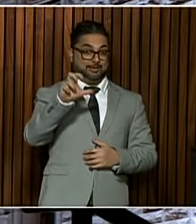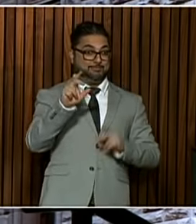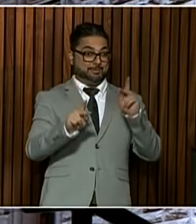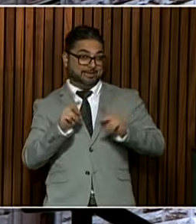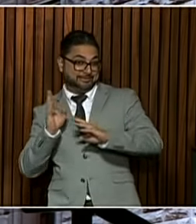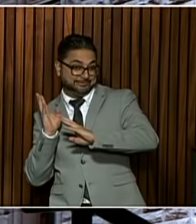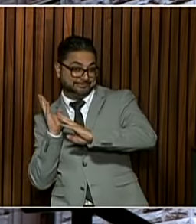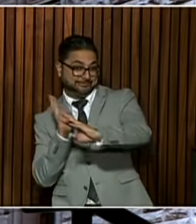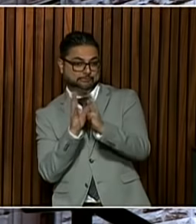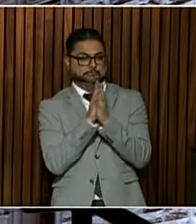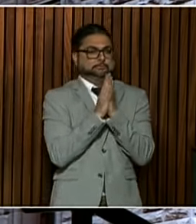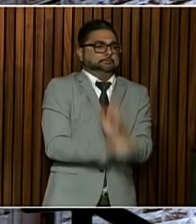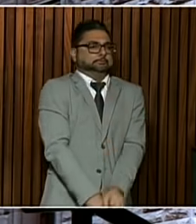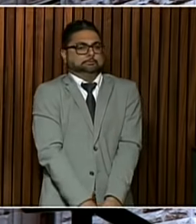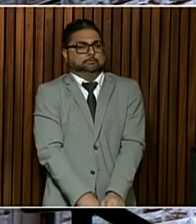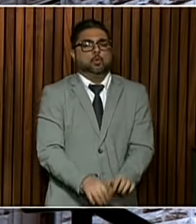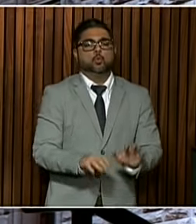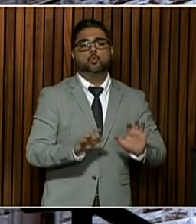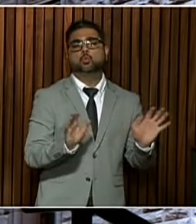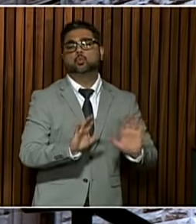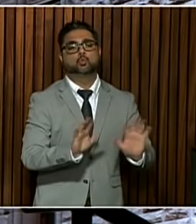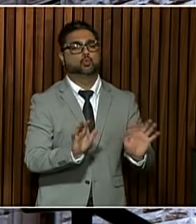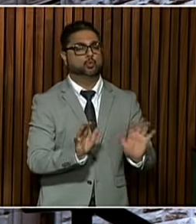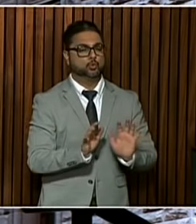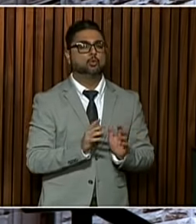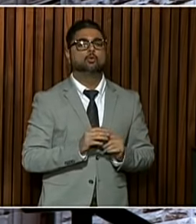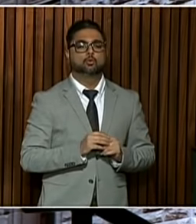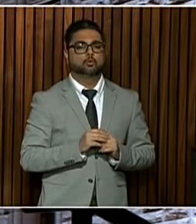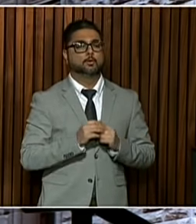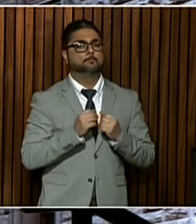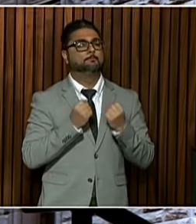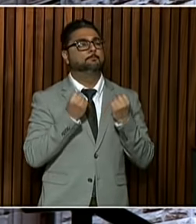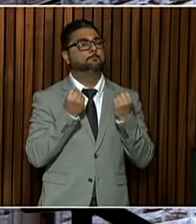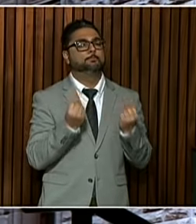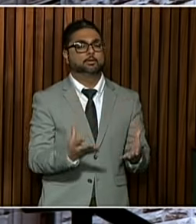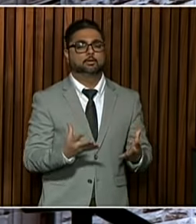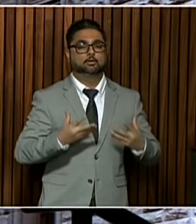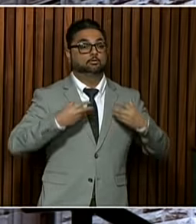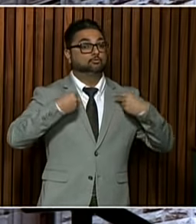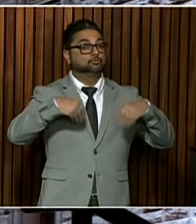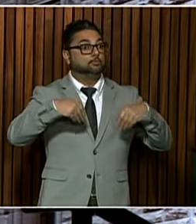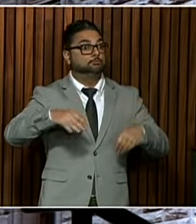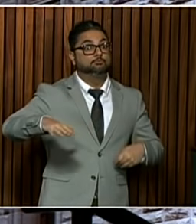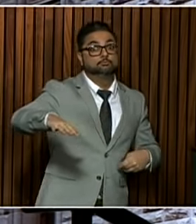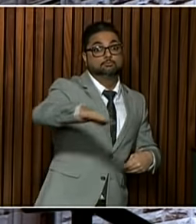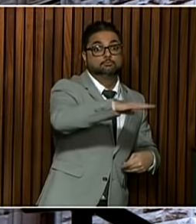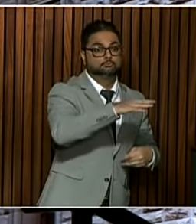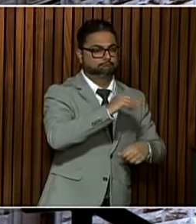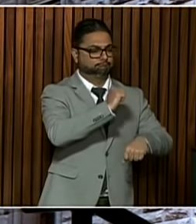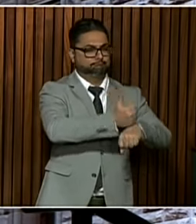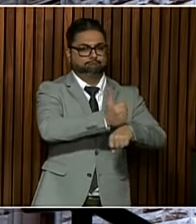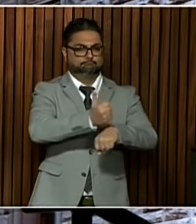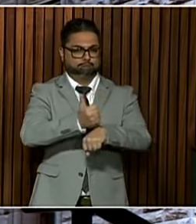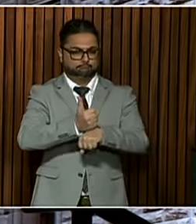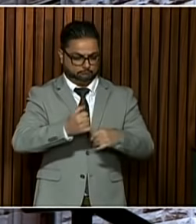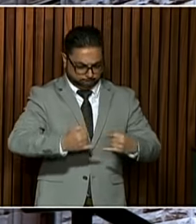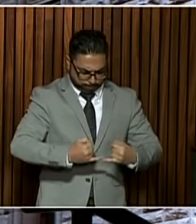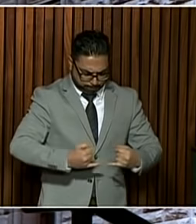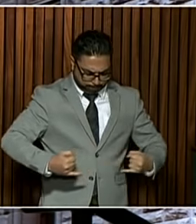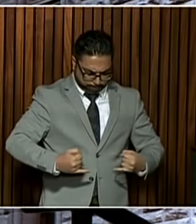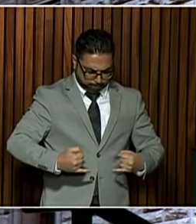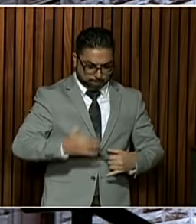in retail and essential services, taking steps to maintain the physical and social separation, which is the